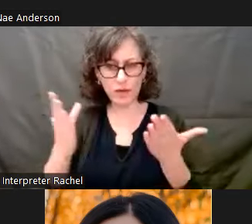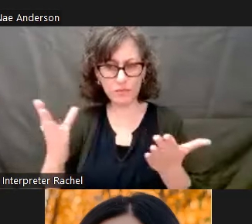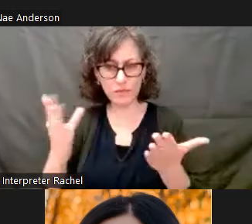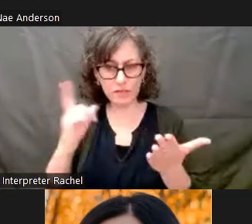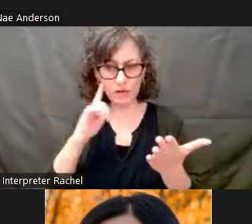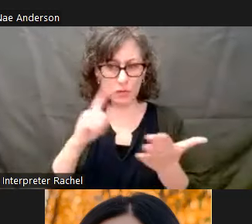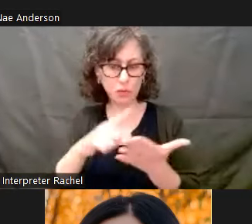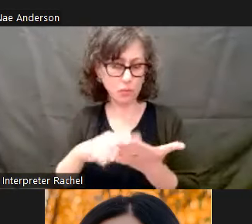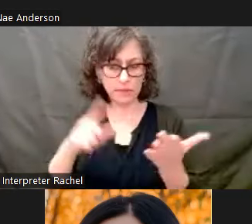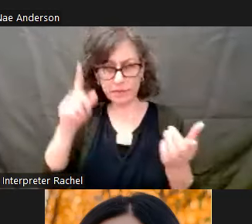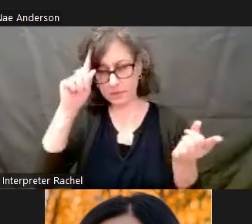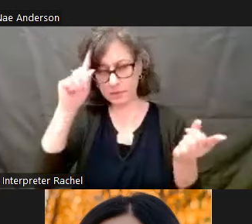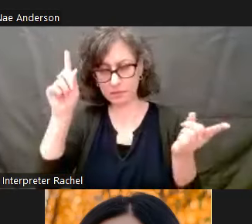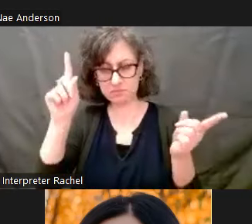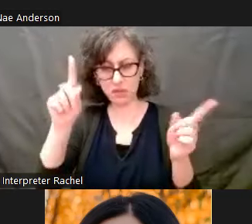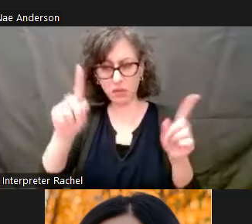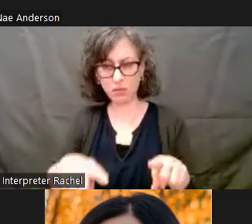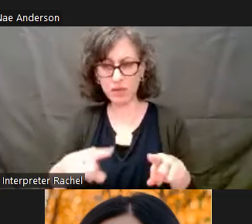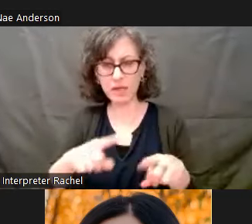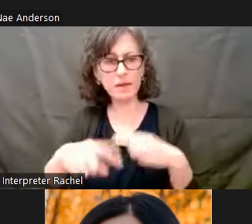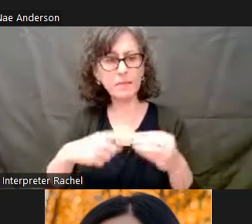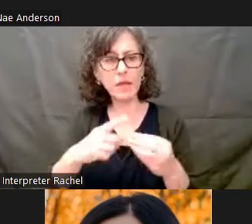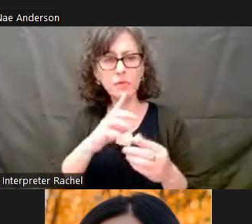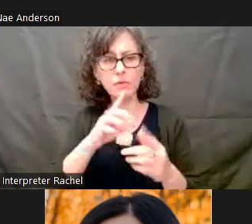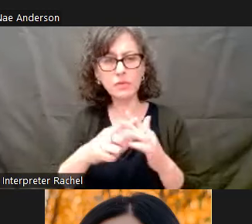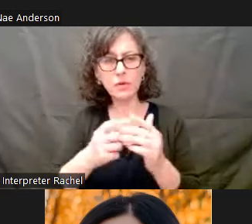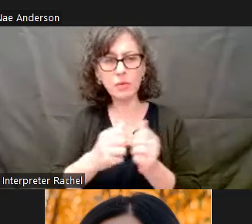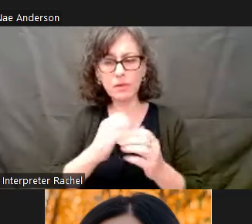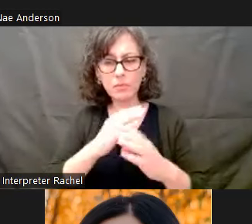And so I think we'll start with the prevention group.